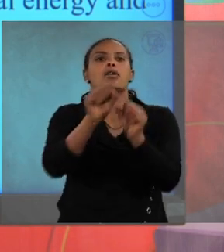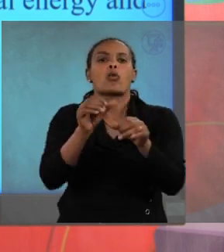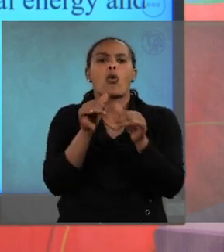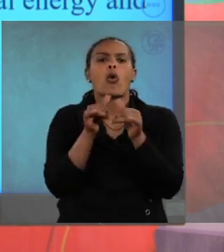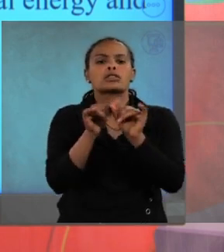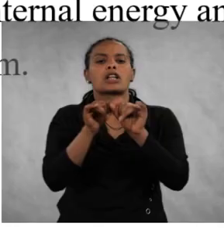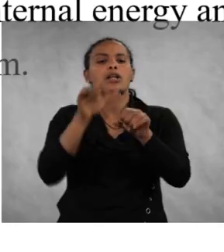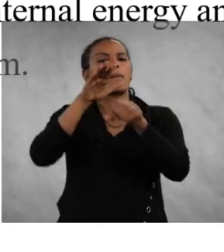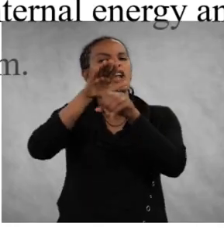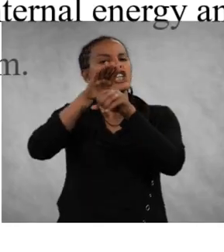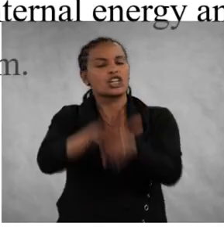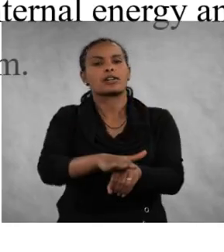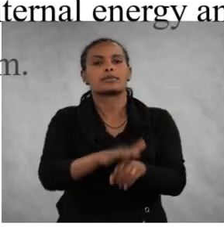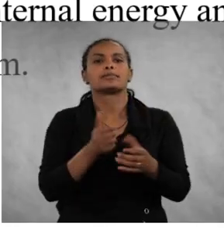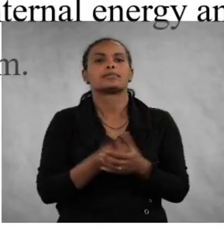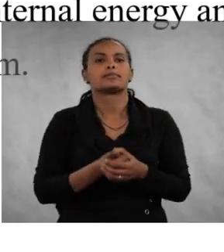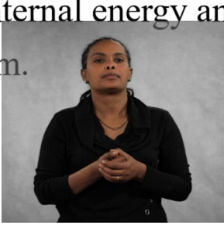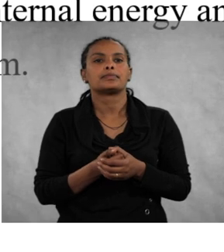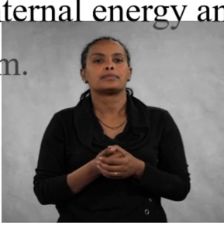constant pressure.